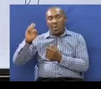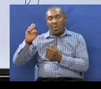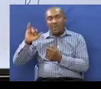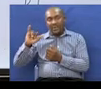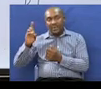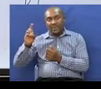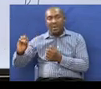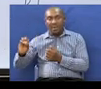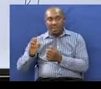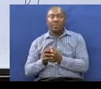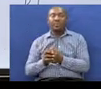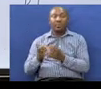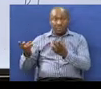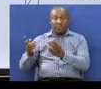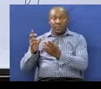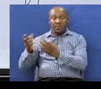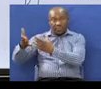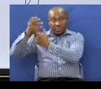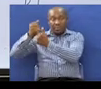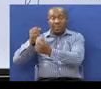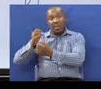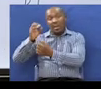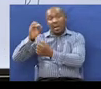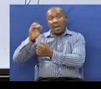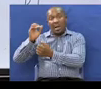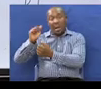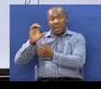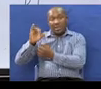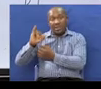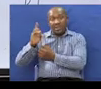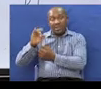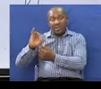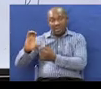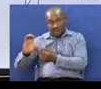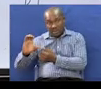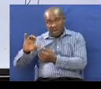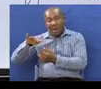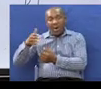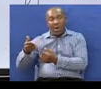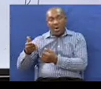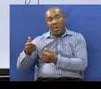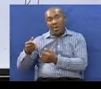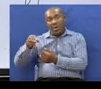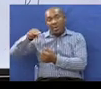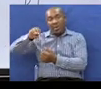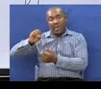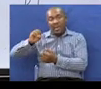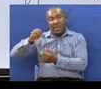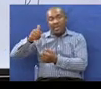oxide. They form acidic oxide or non-metallic oxide. For example,